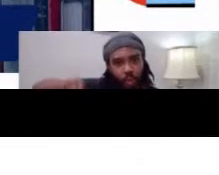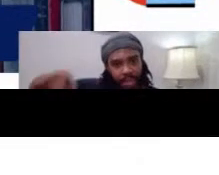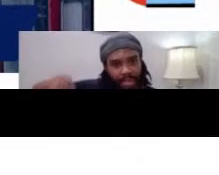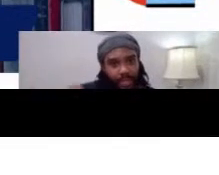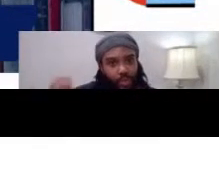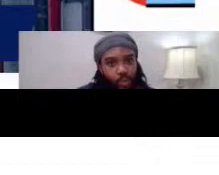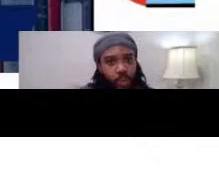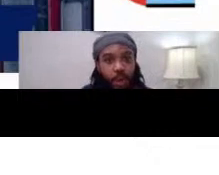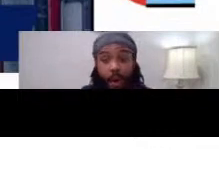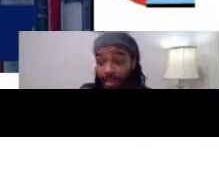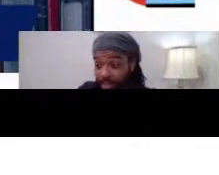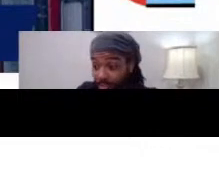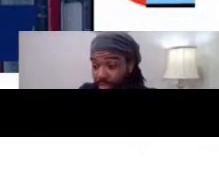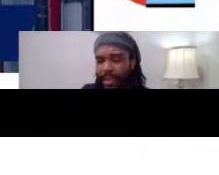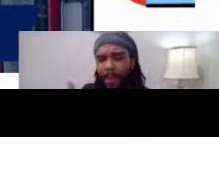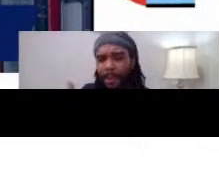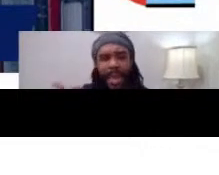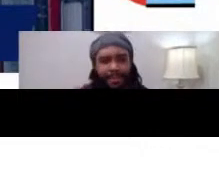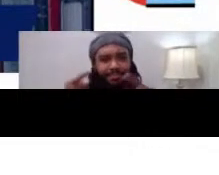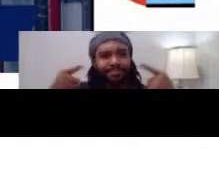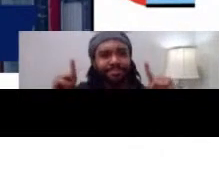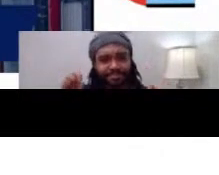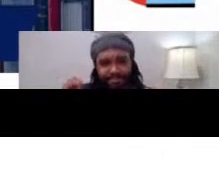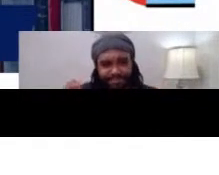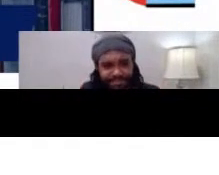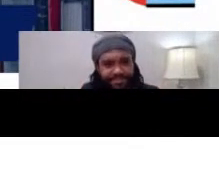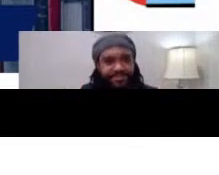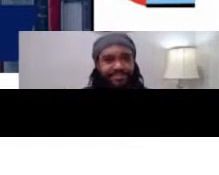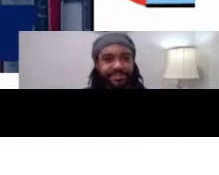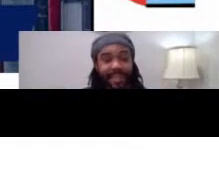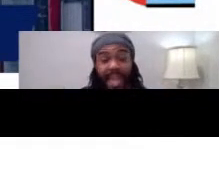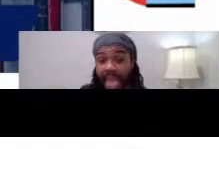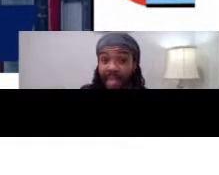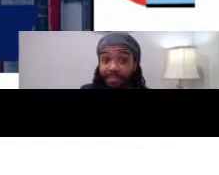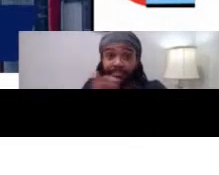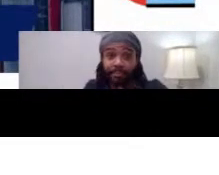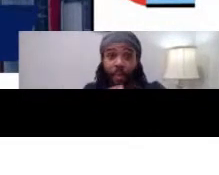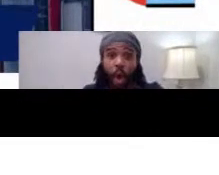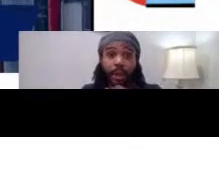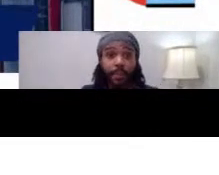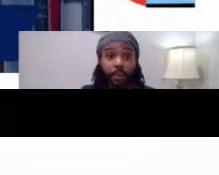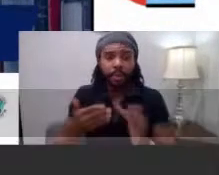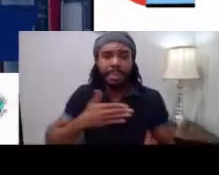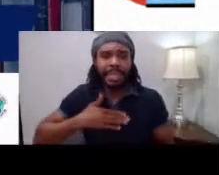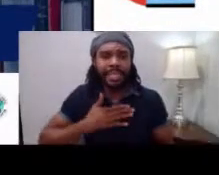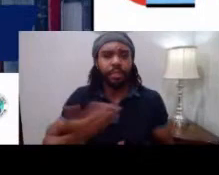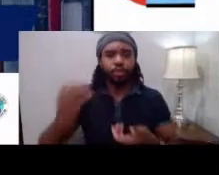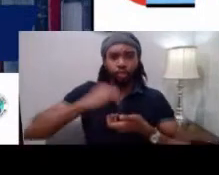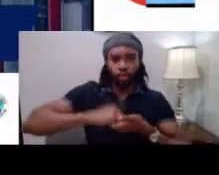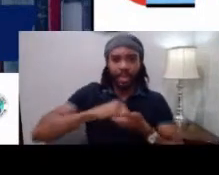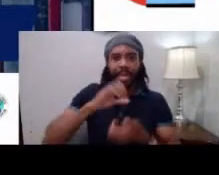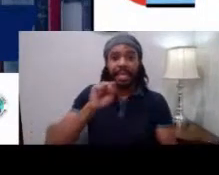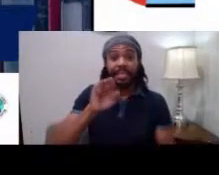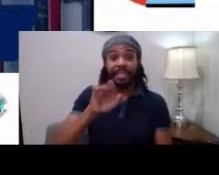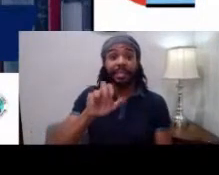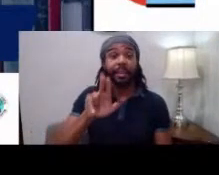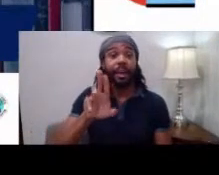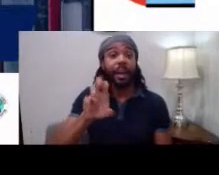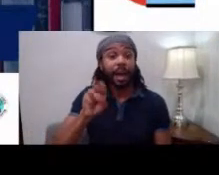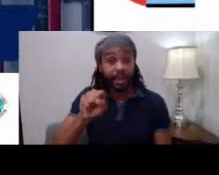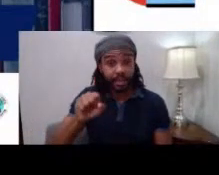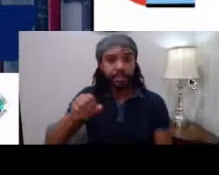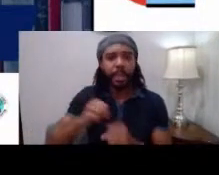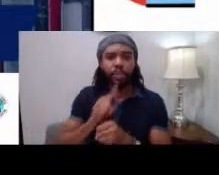off they are and the better our communities are. So please join CICAS and this incredible partnership in helping champion inclusive sex